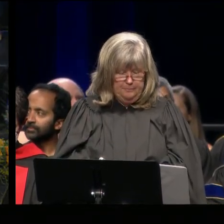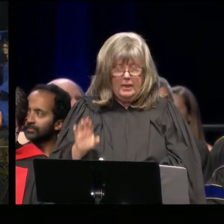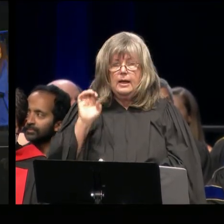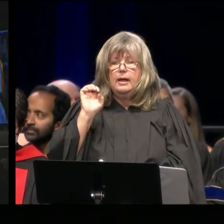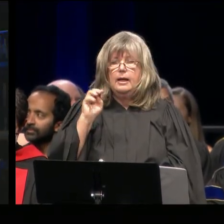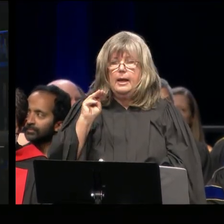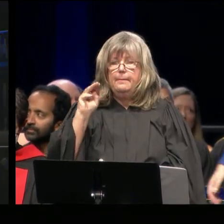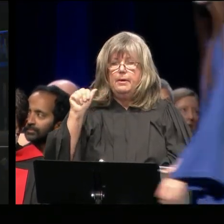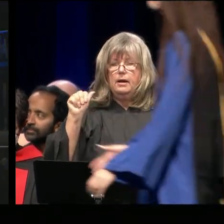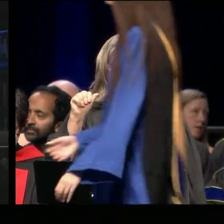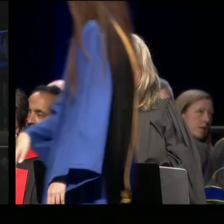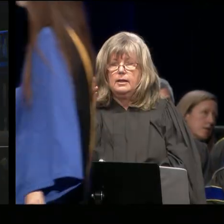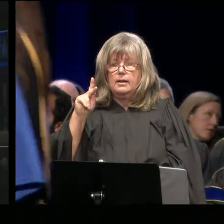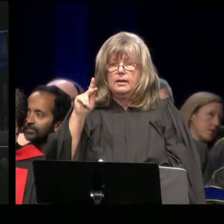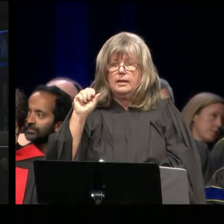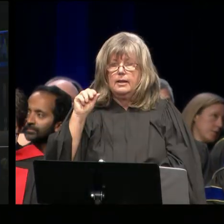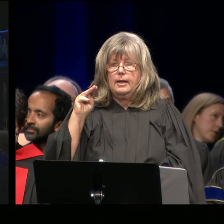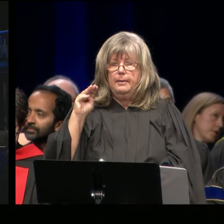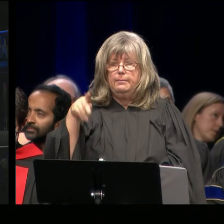Emma Kemp.